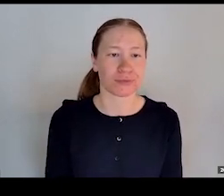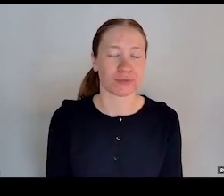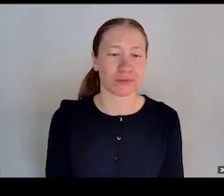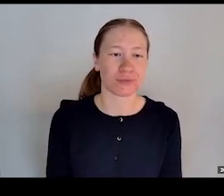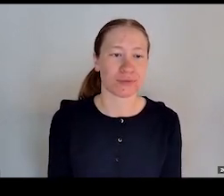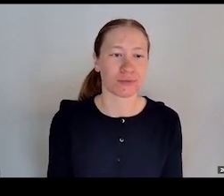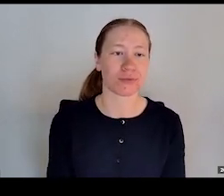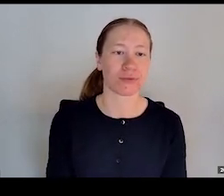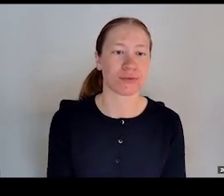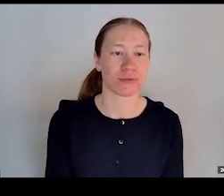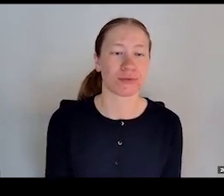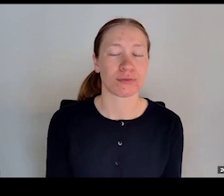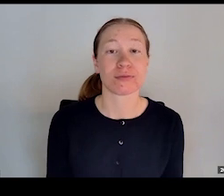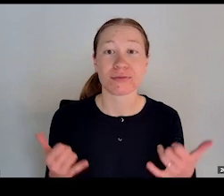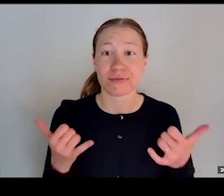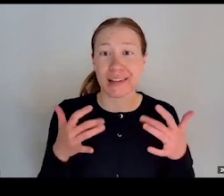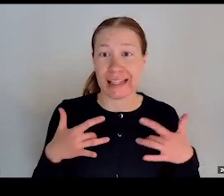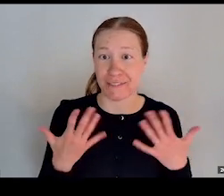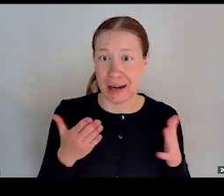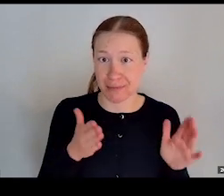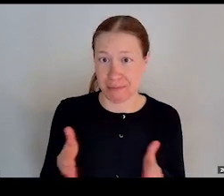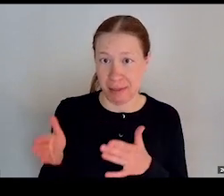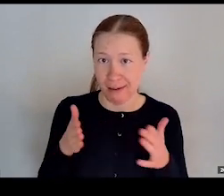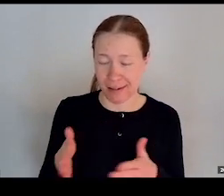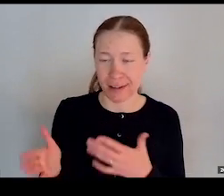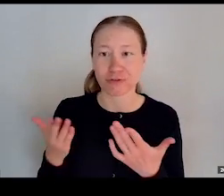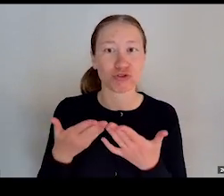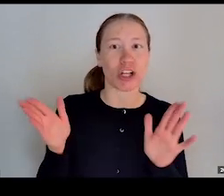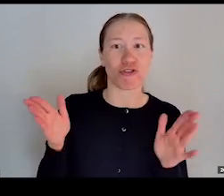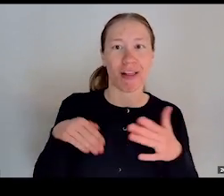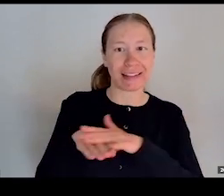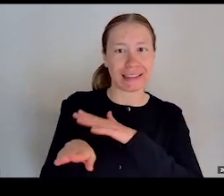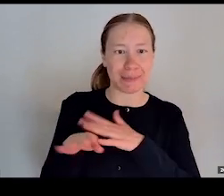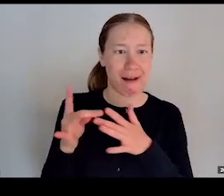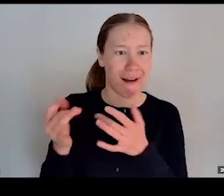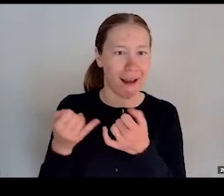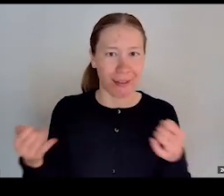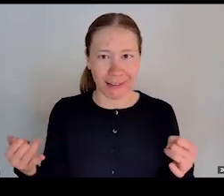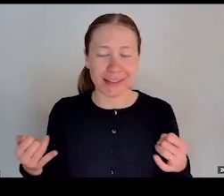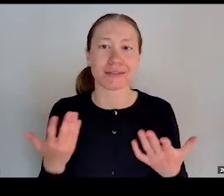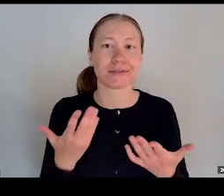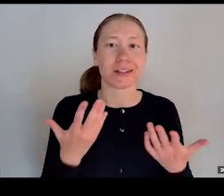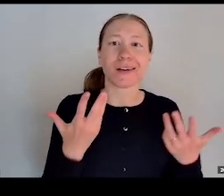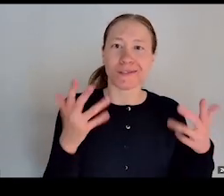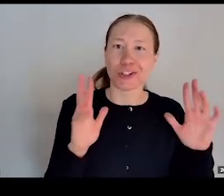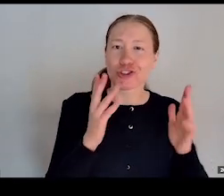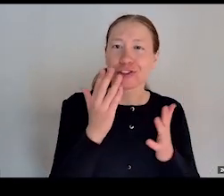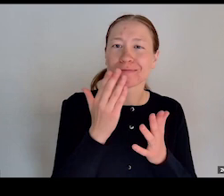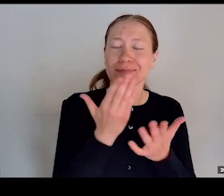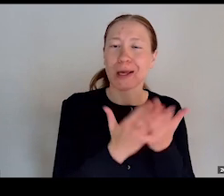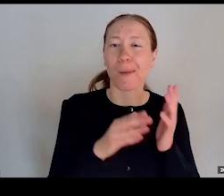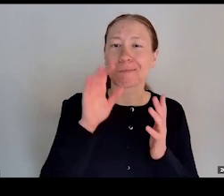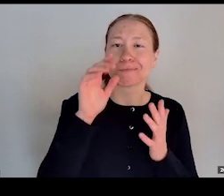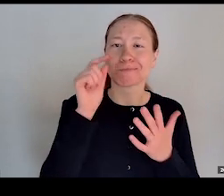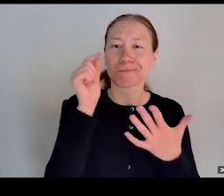So now that we've covered event preparation, general accessibility guidelines, and some of the accommodations that hosts will want to plan for,